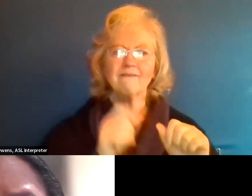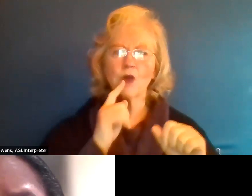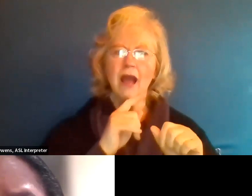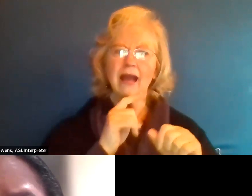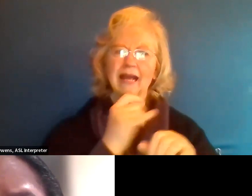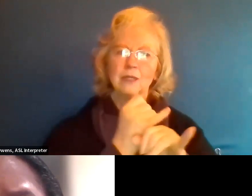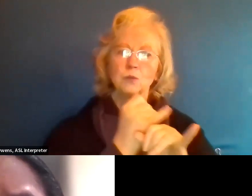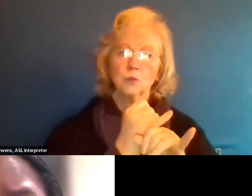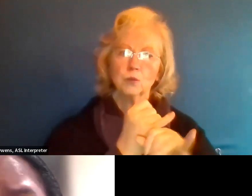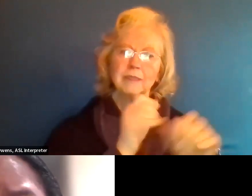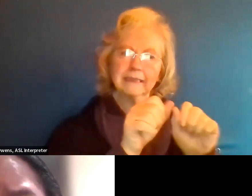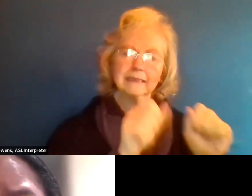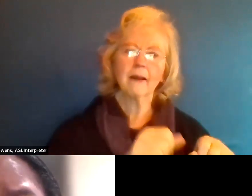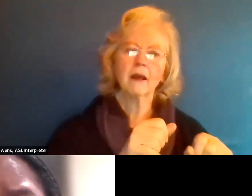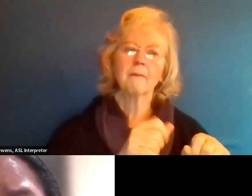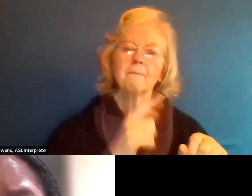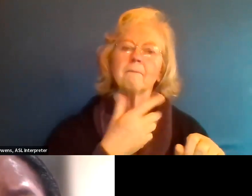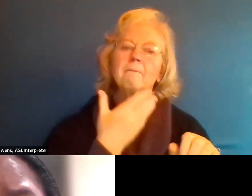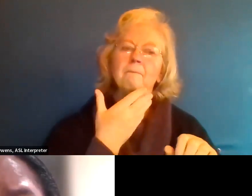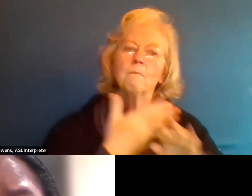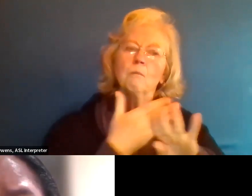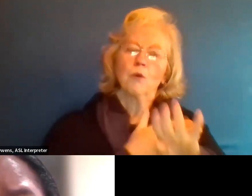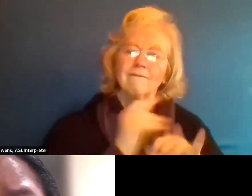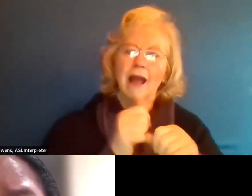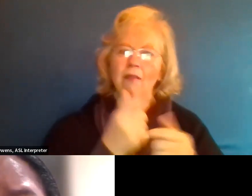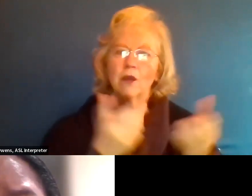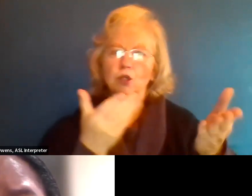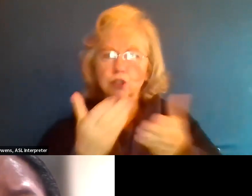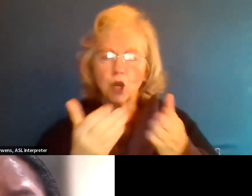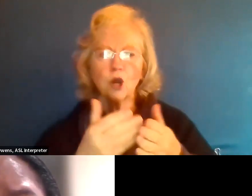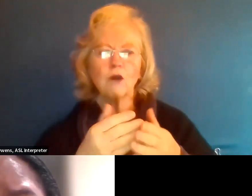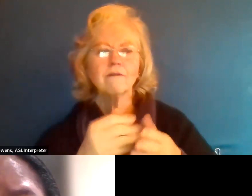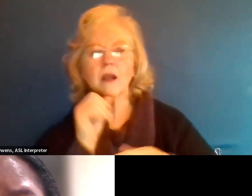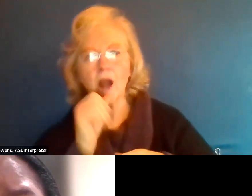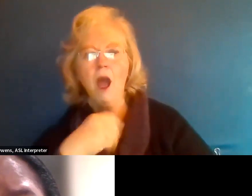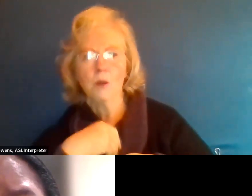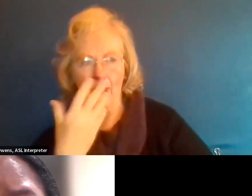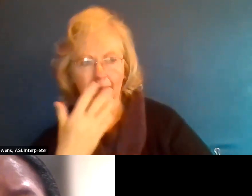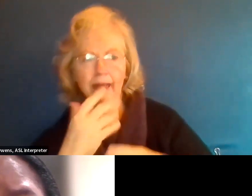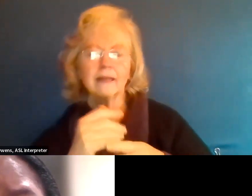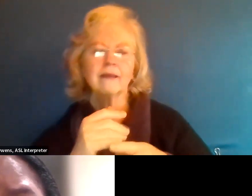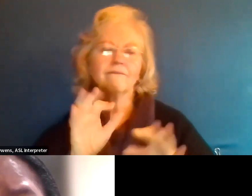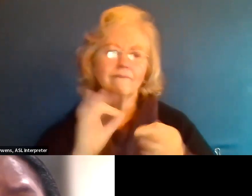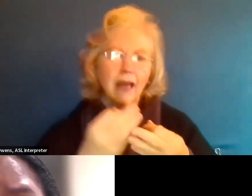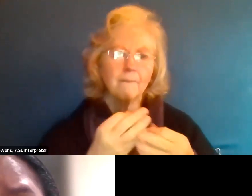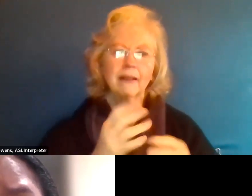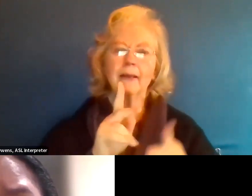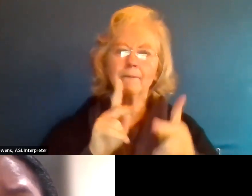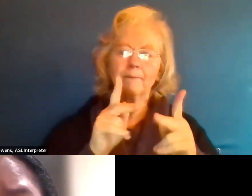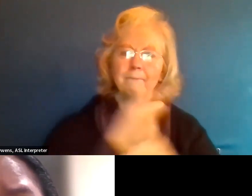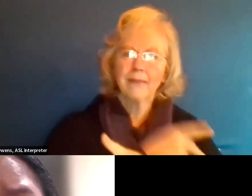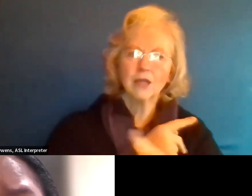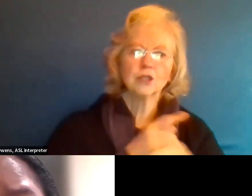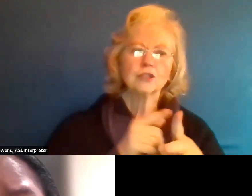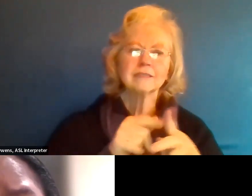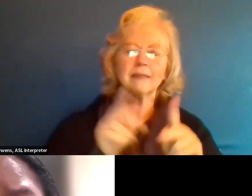better serve non-white clients, families, patients, like people in the industry. And how